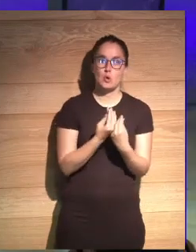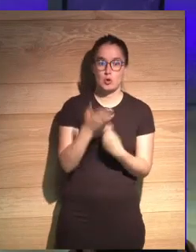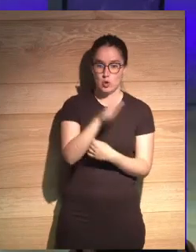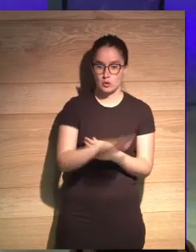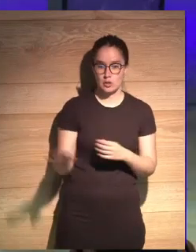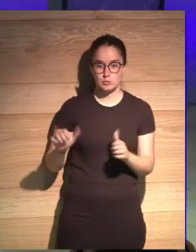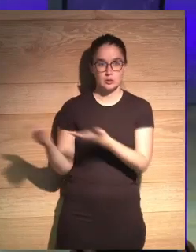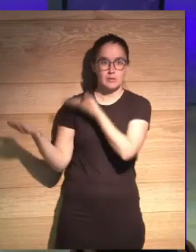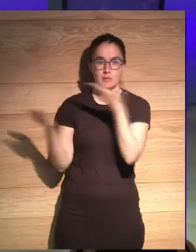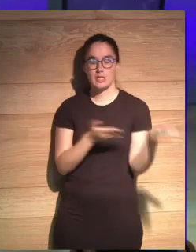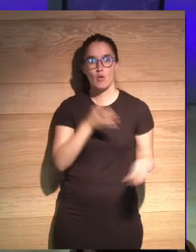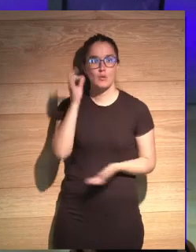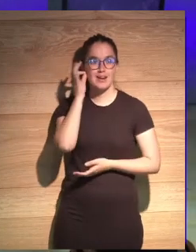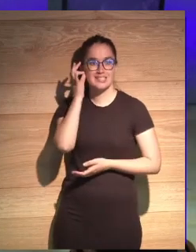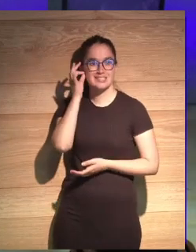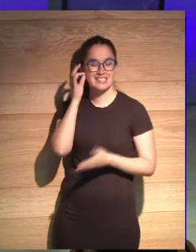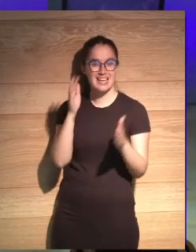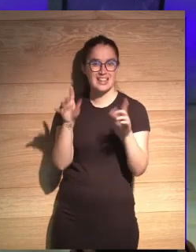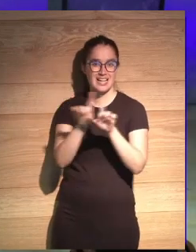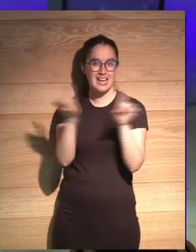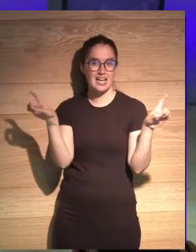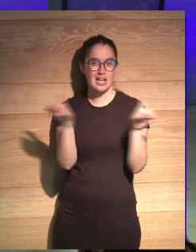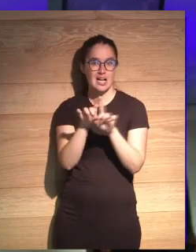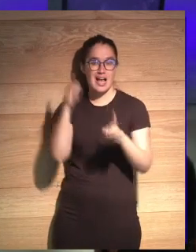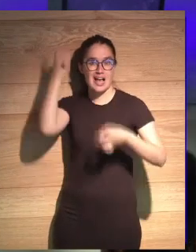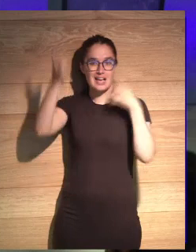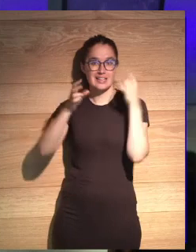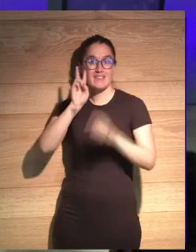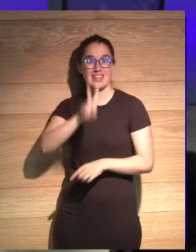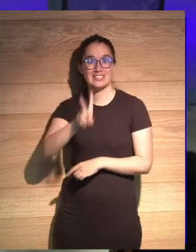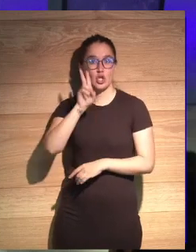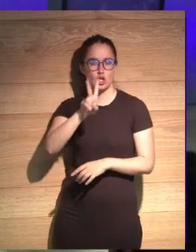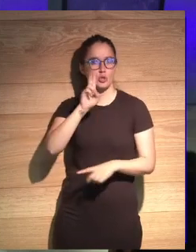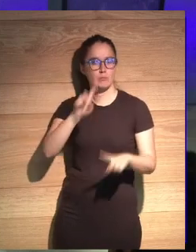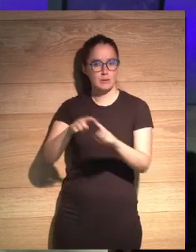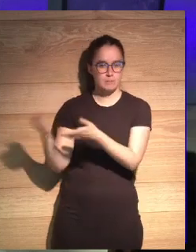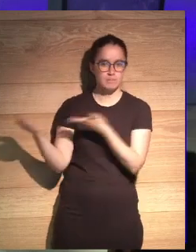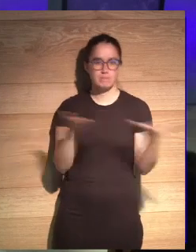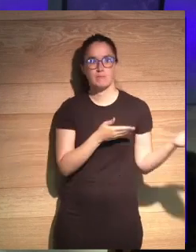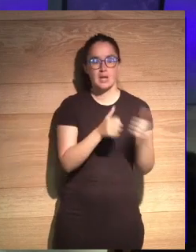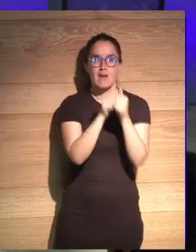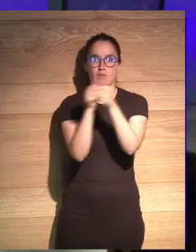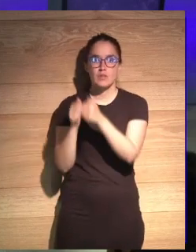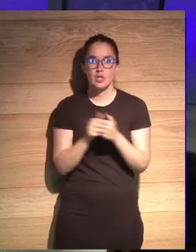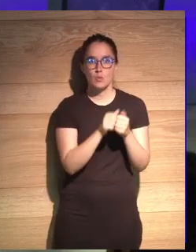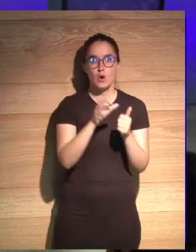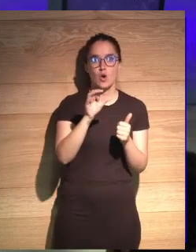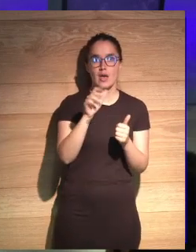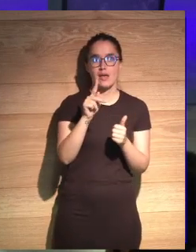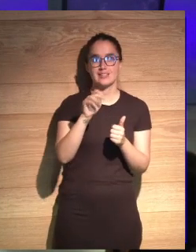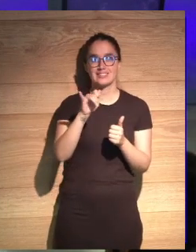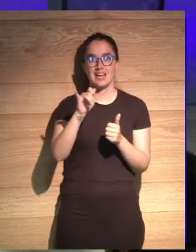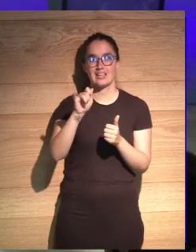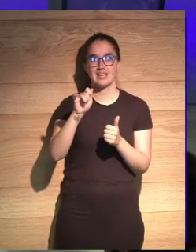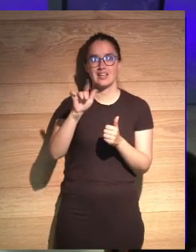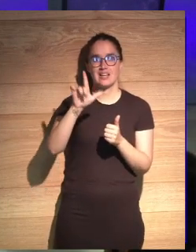At first we thought we would do some research with them, and we invited a girl from Activision, from the company,